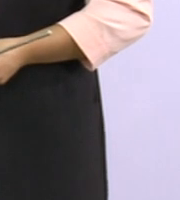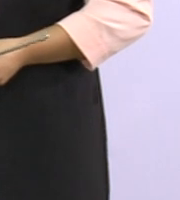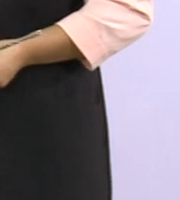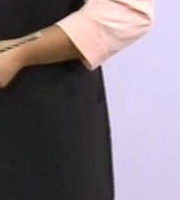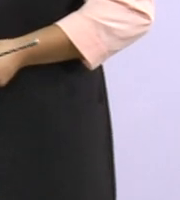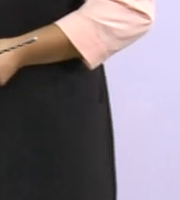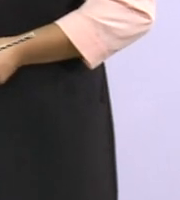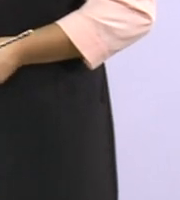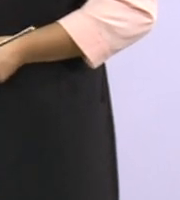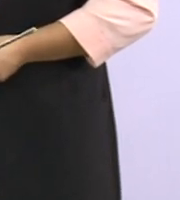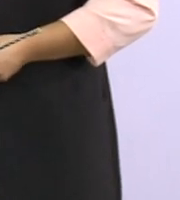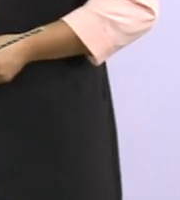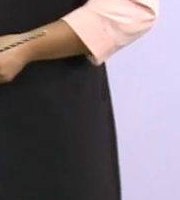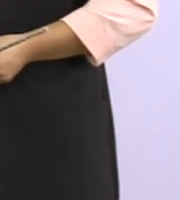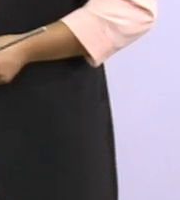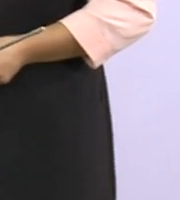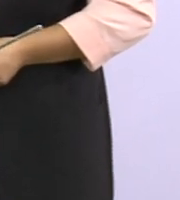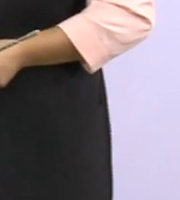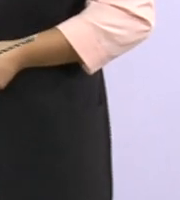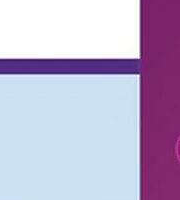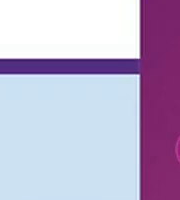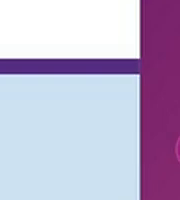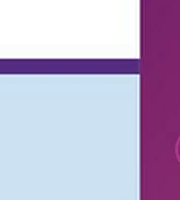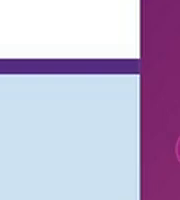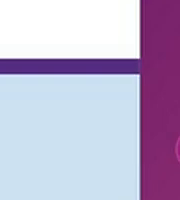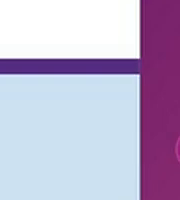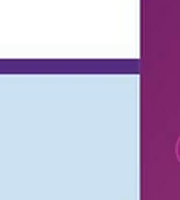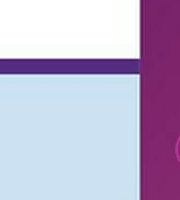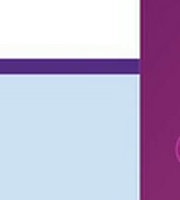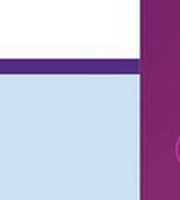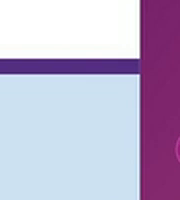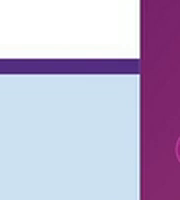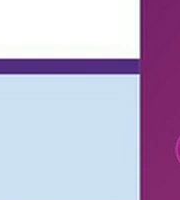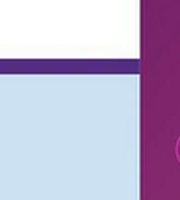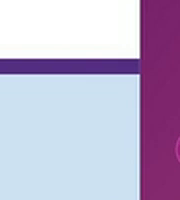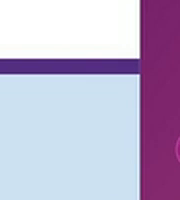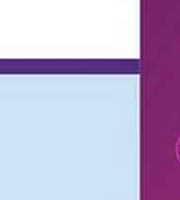water, which means to be in trouble. For example, a good